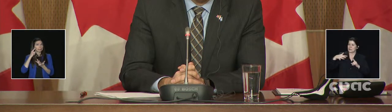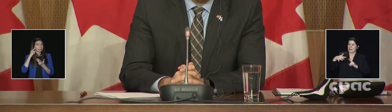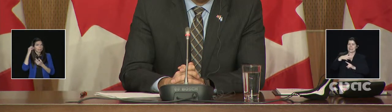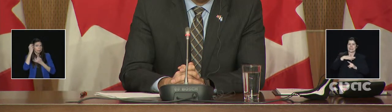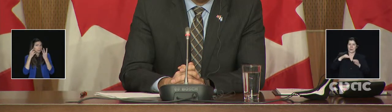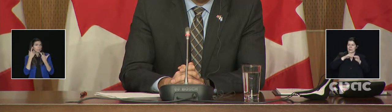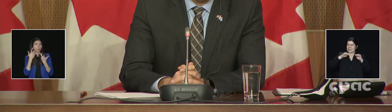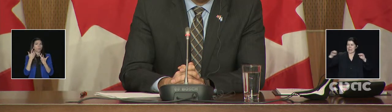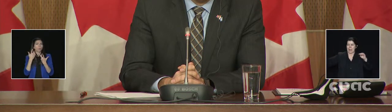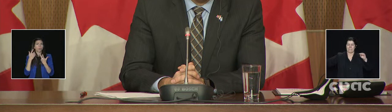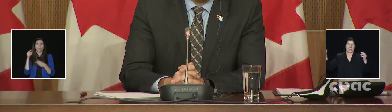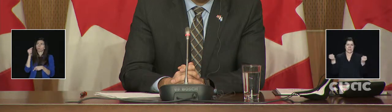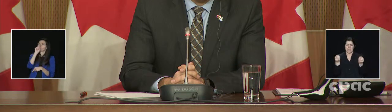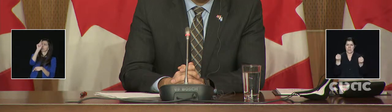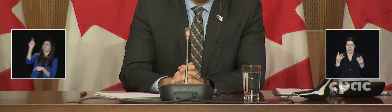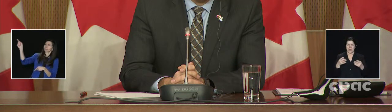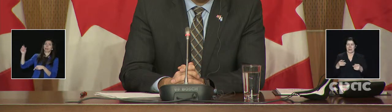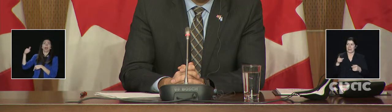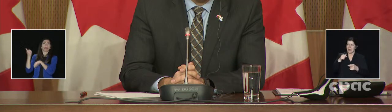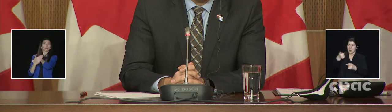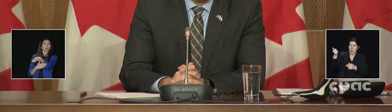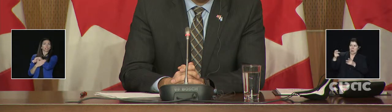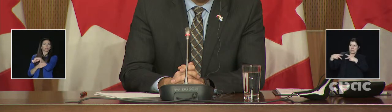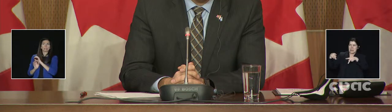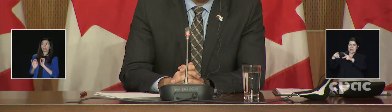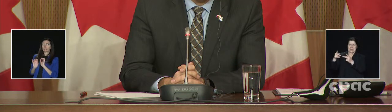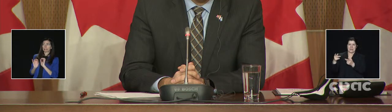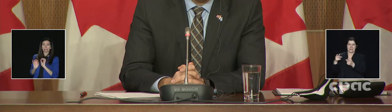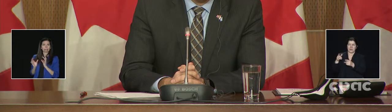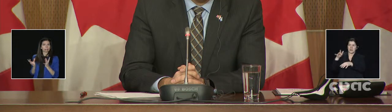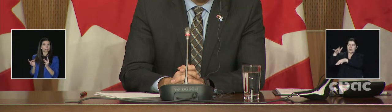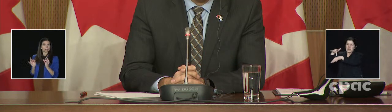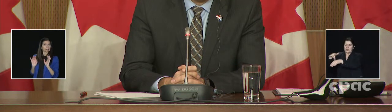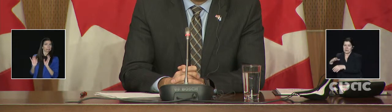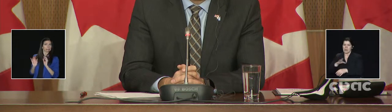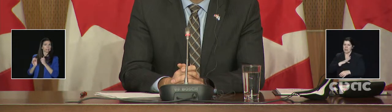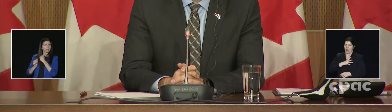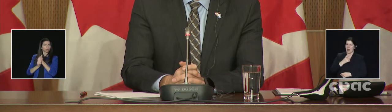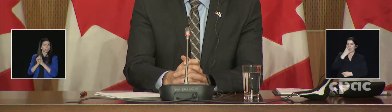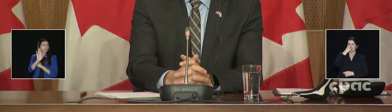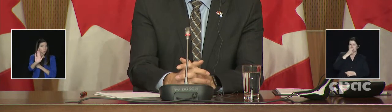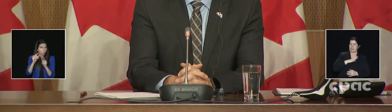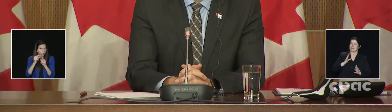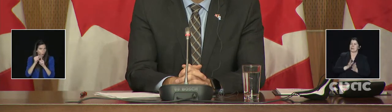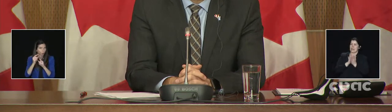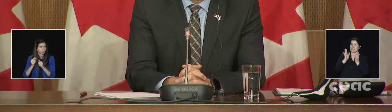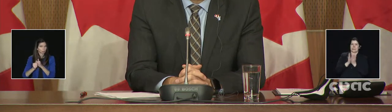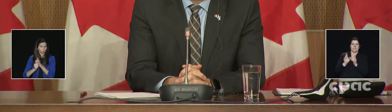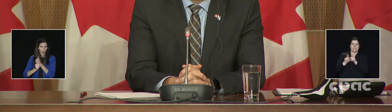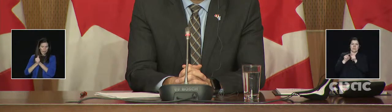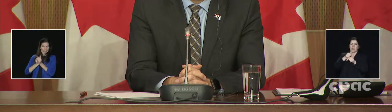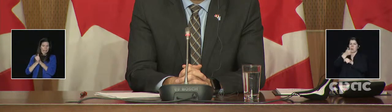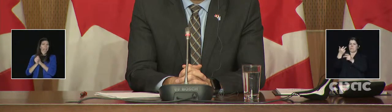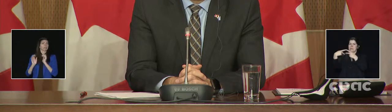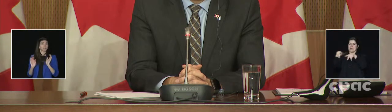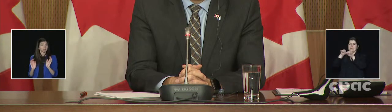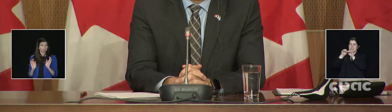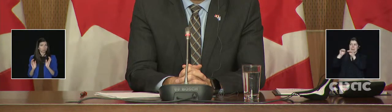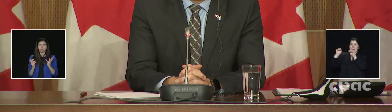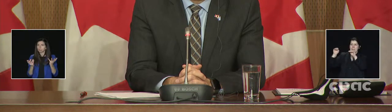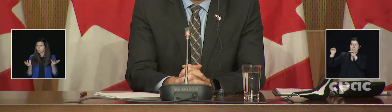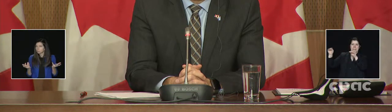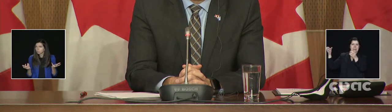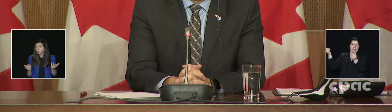and unstable, I think it's the terms that you used. Are you planning to change the advisory